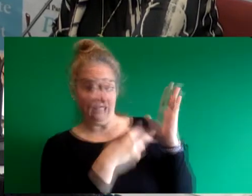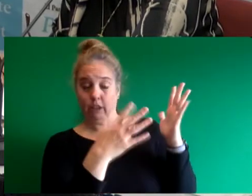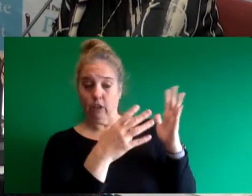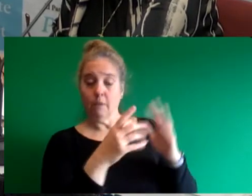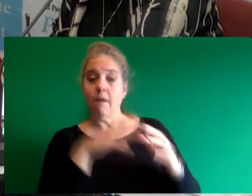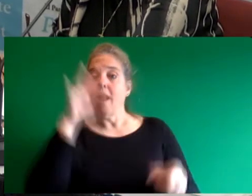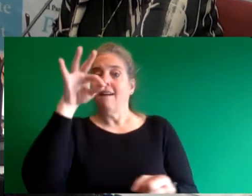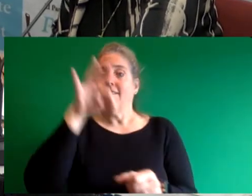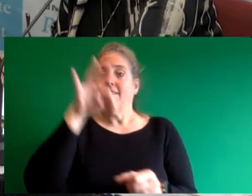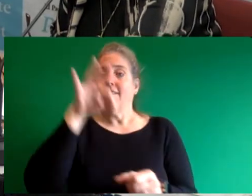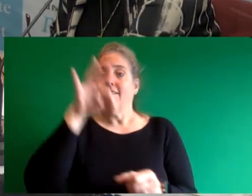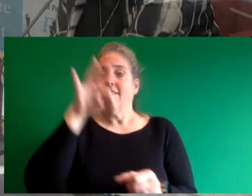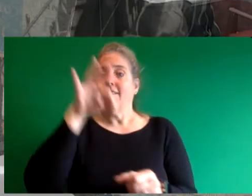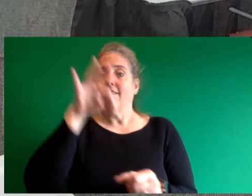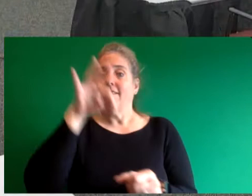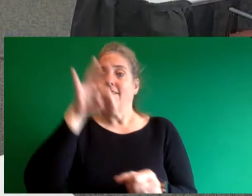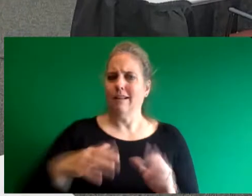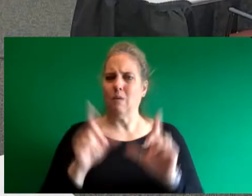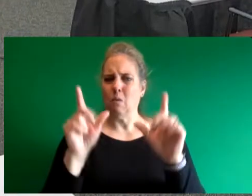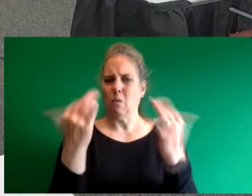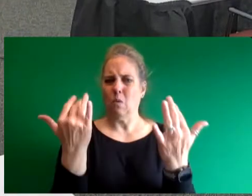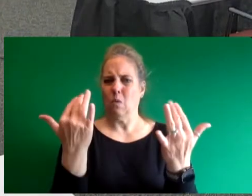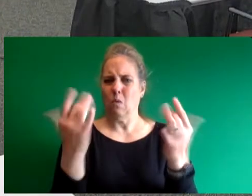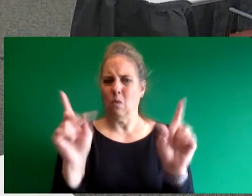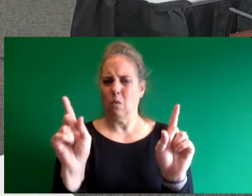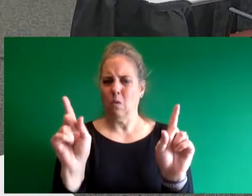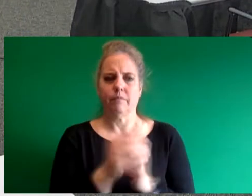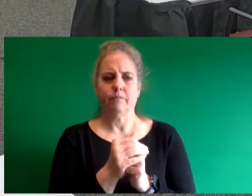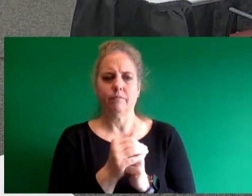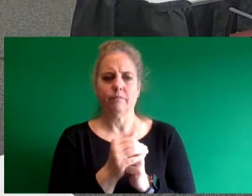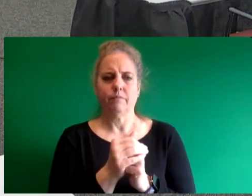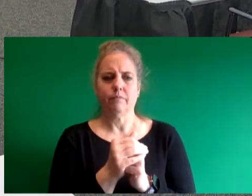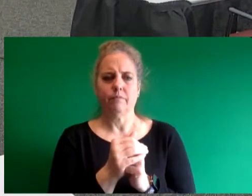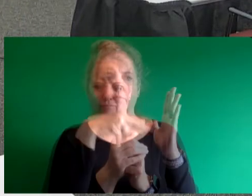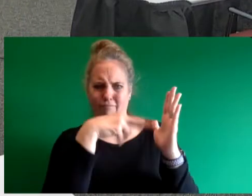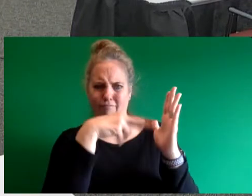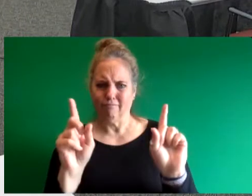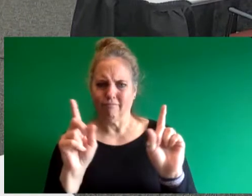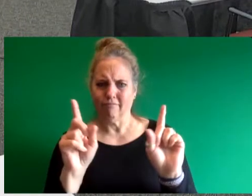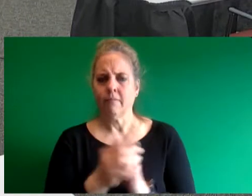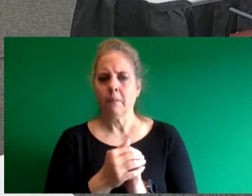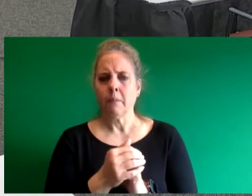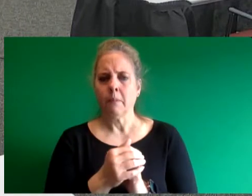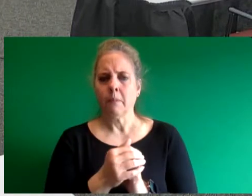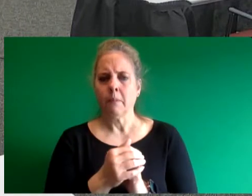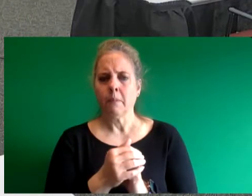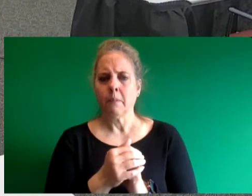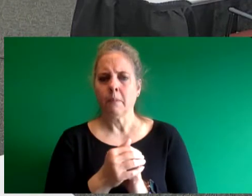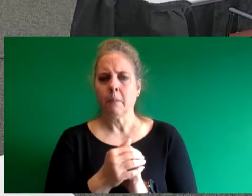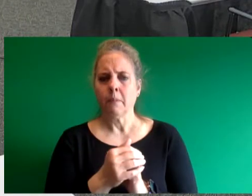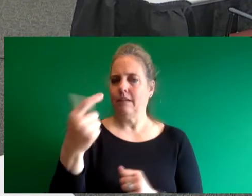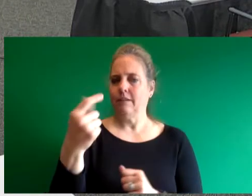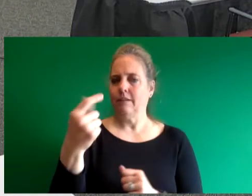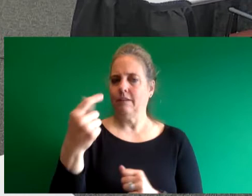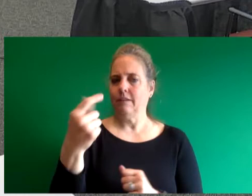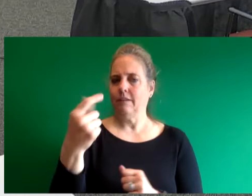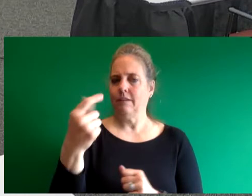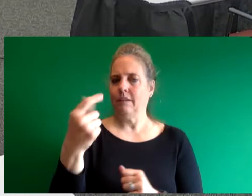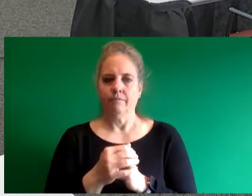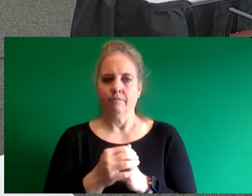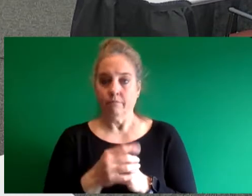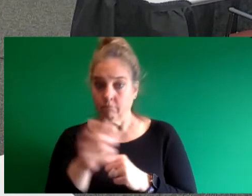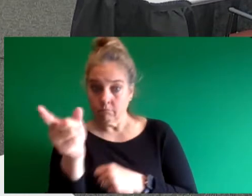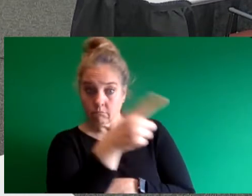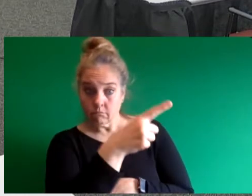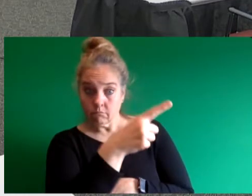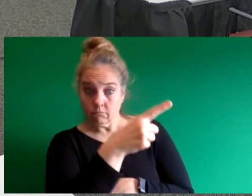on that? I enthusiastically second that. Okay, all in favor? Aye. Aye. That was enthusiastic as well.